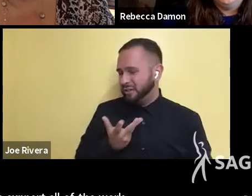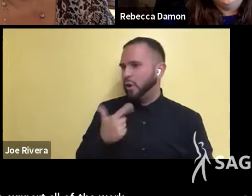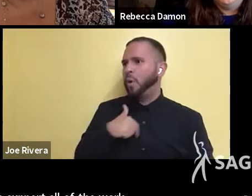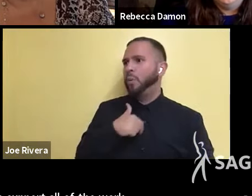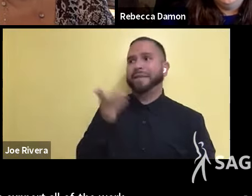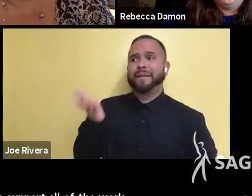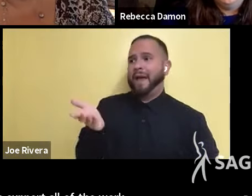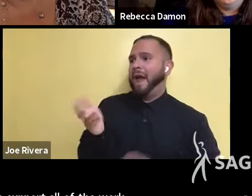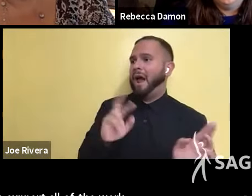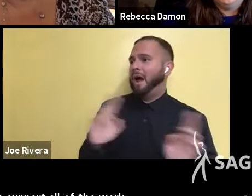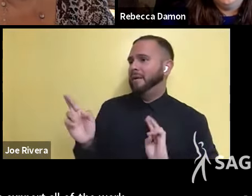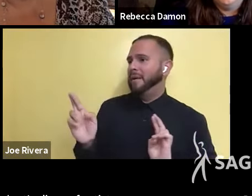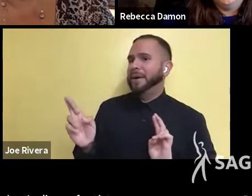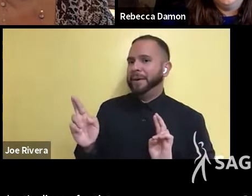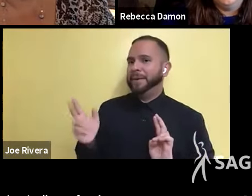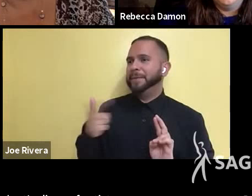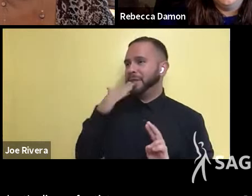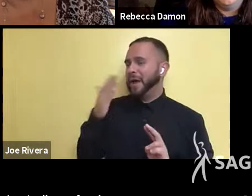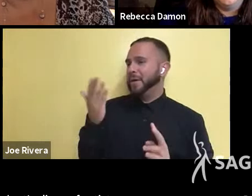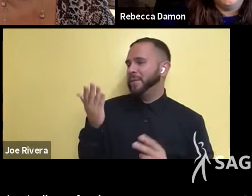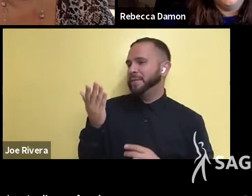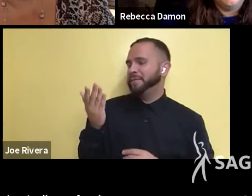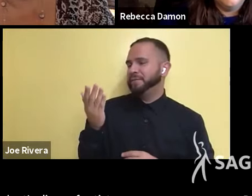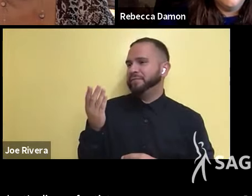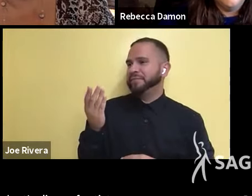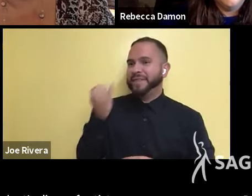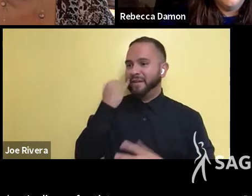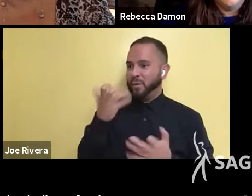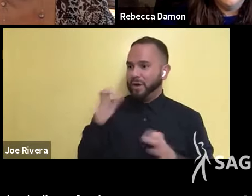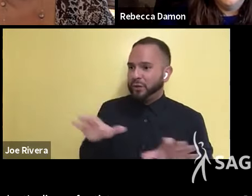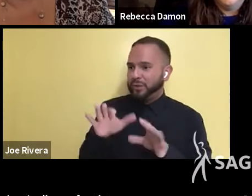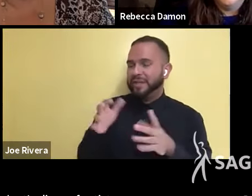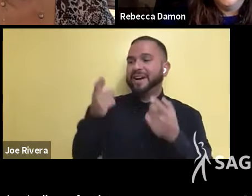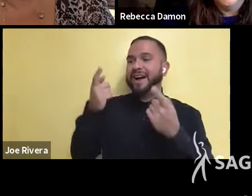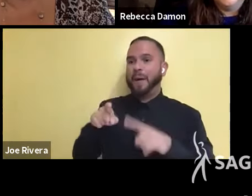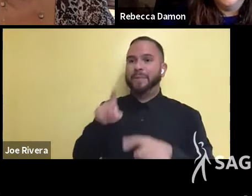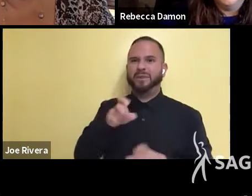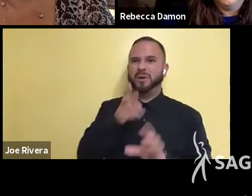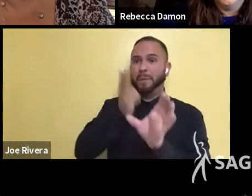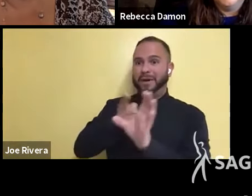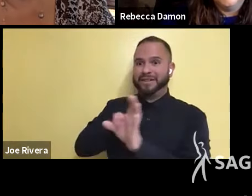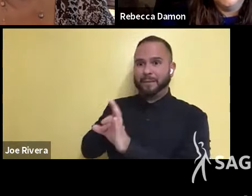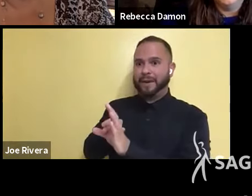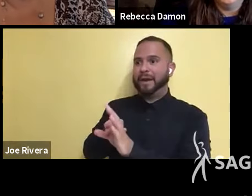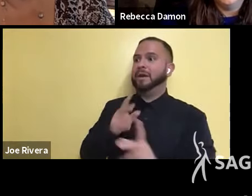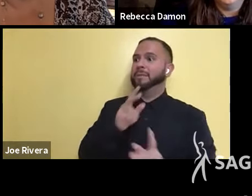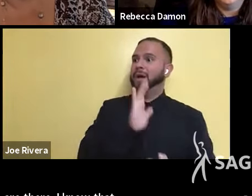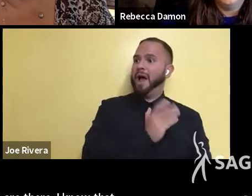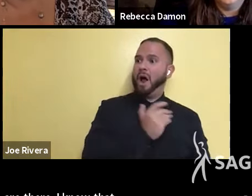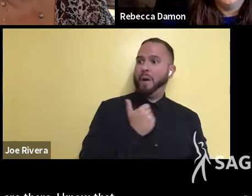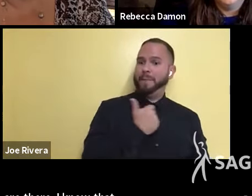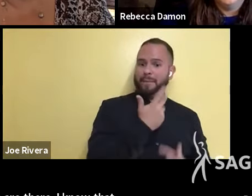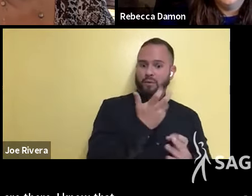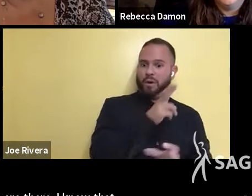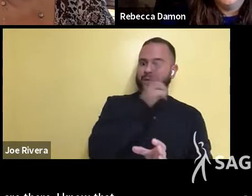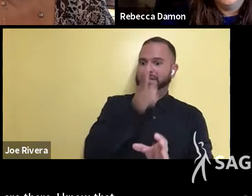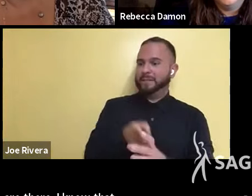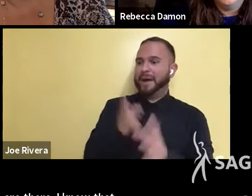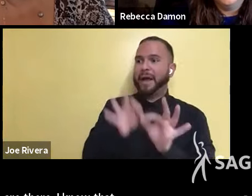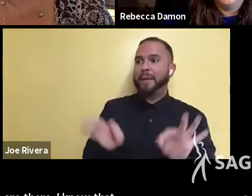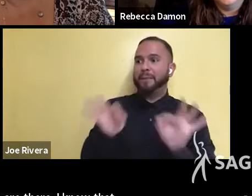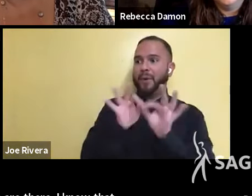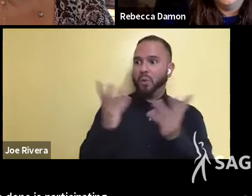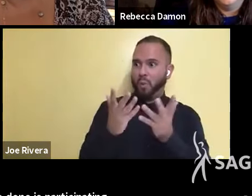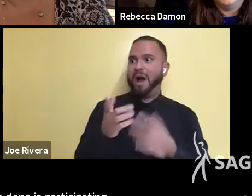of getting things done is participating, and our members just need to know the path to do that. So again, one of the things I want